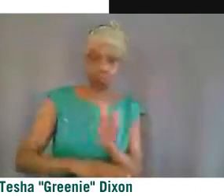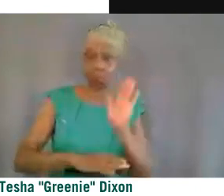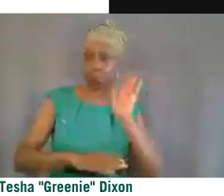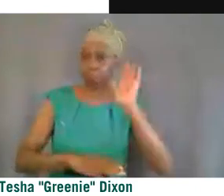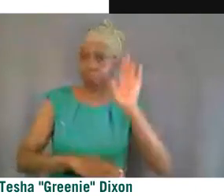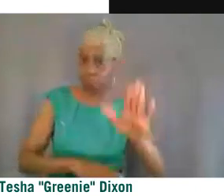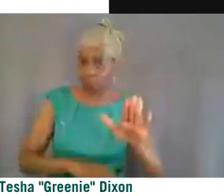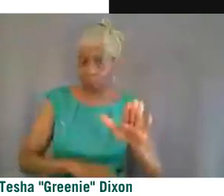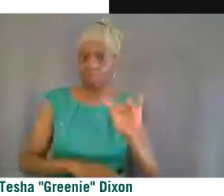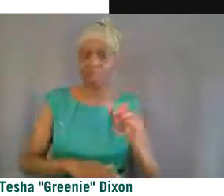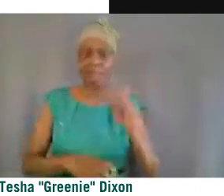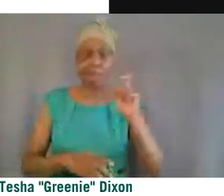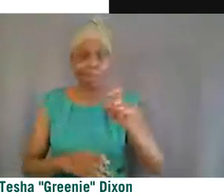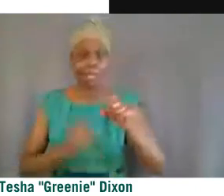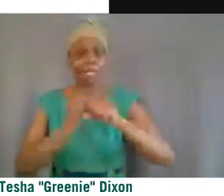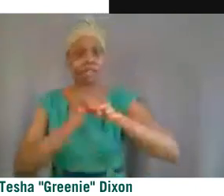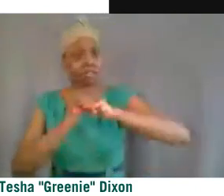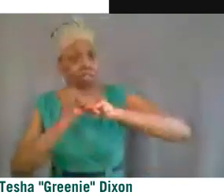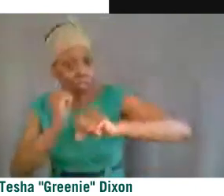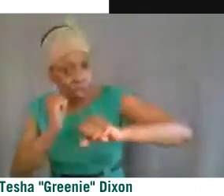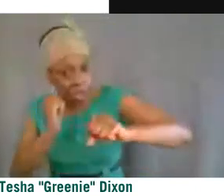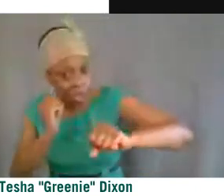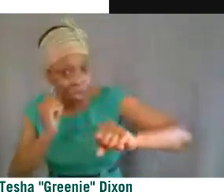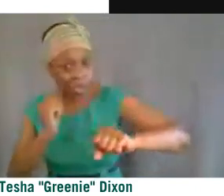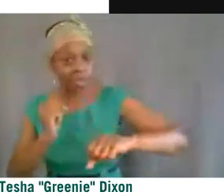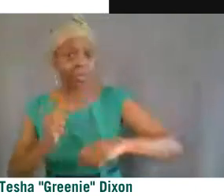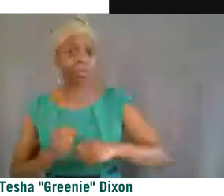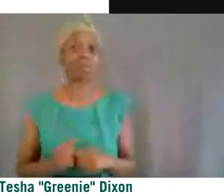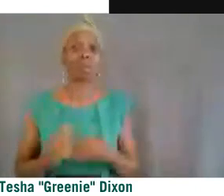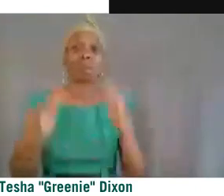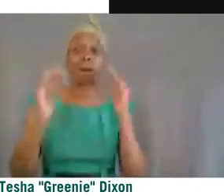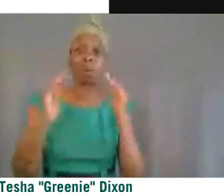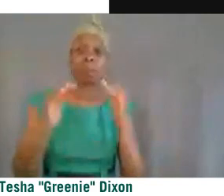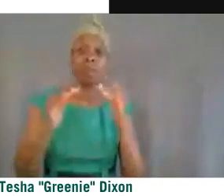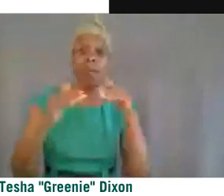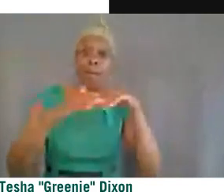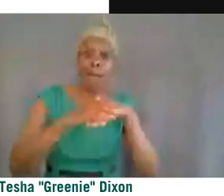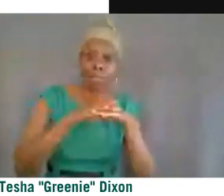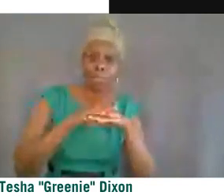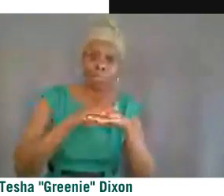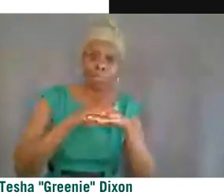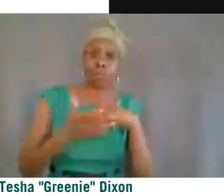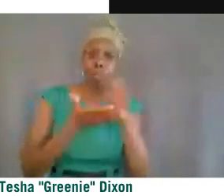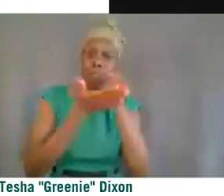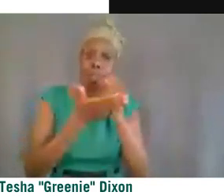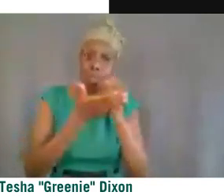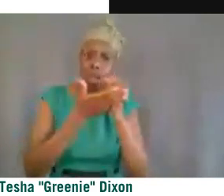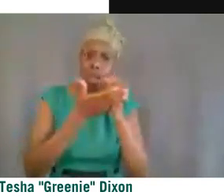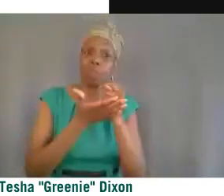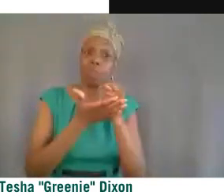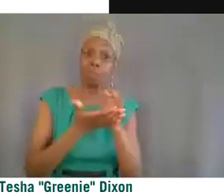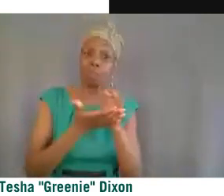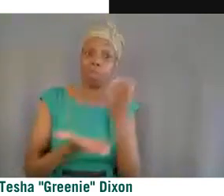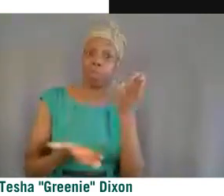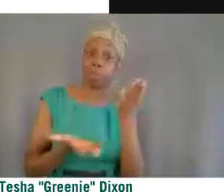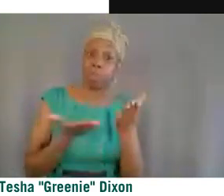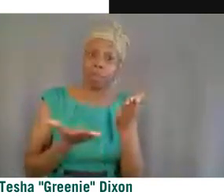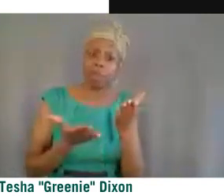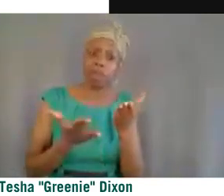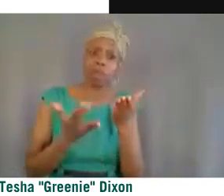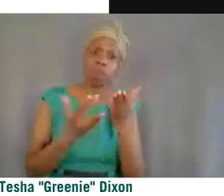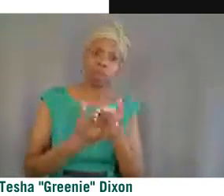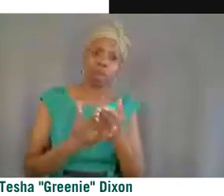for stretching, hopefully access to therapies, perhaps by a